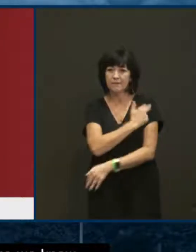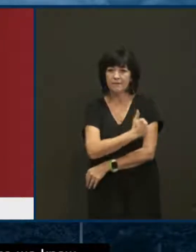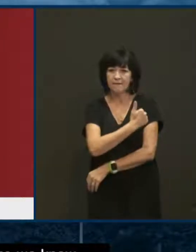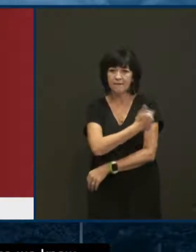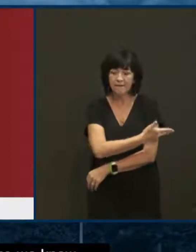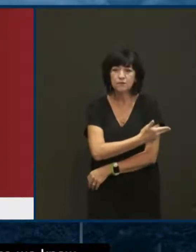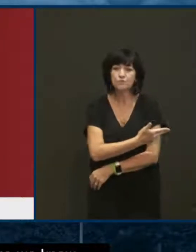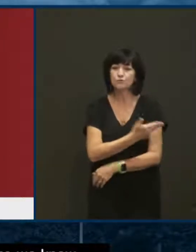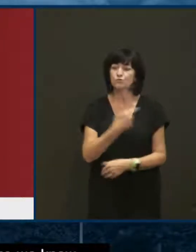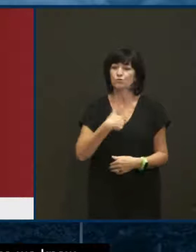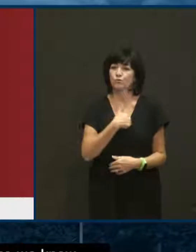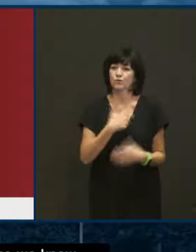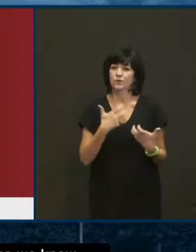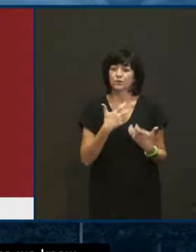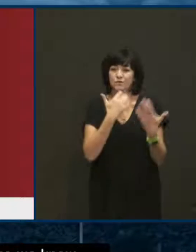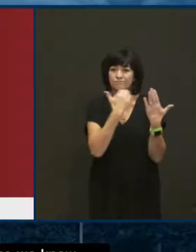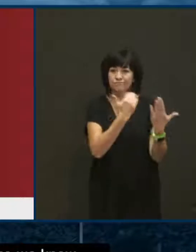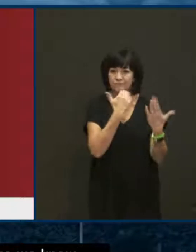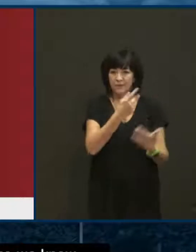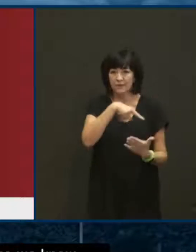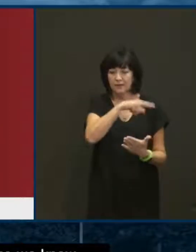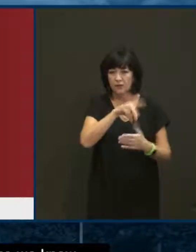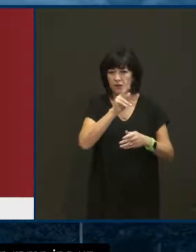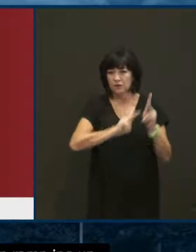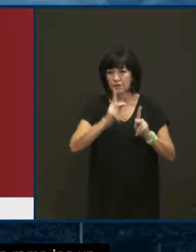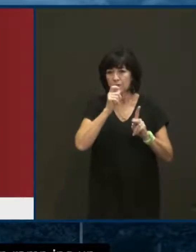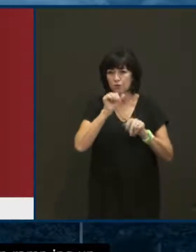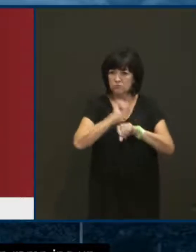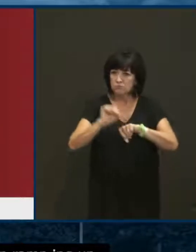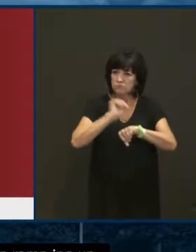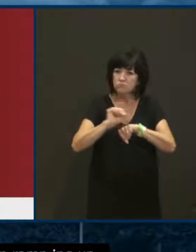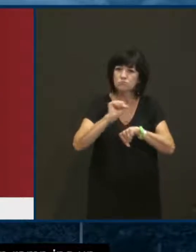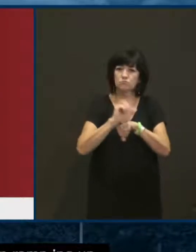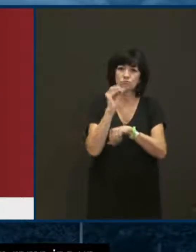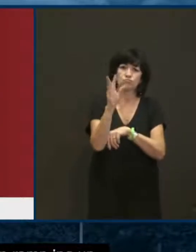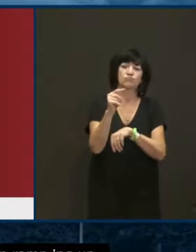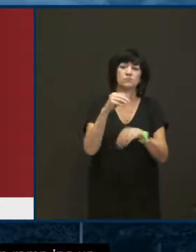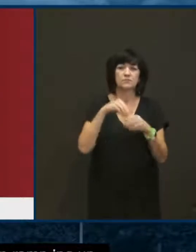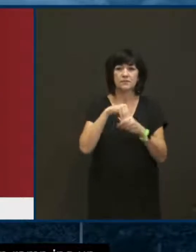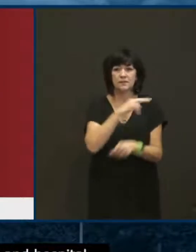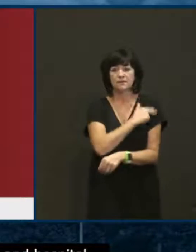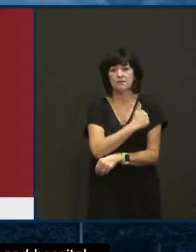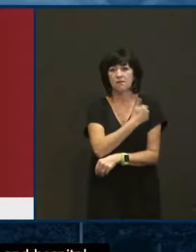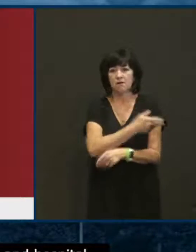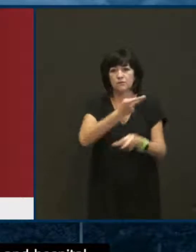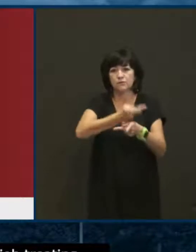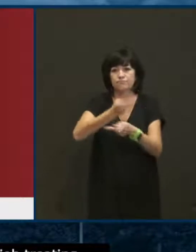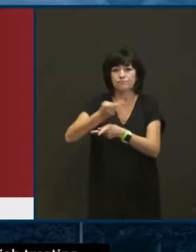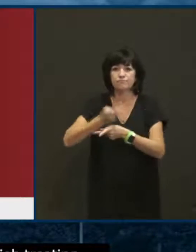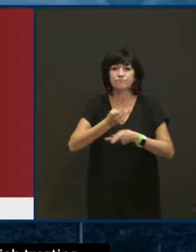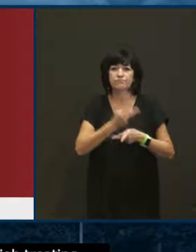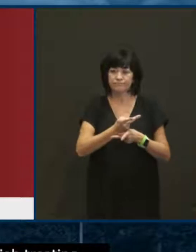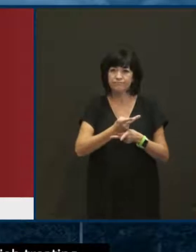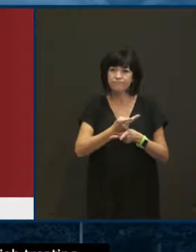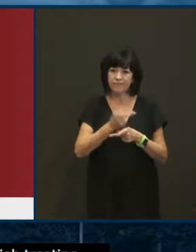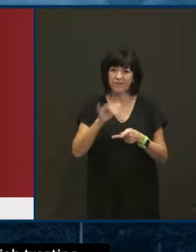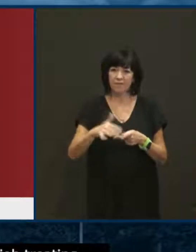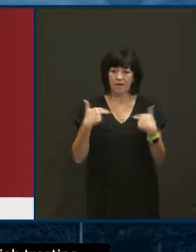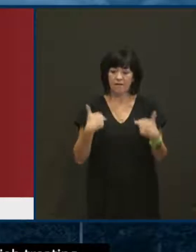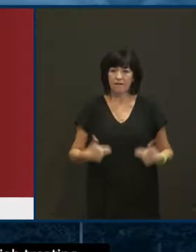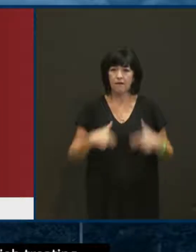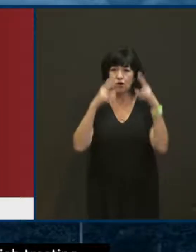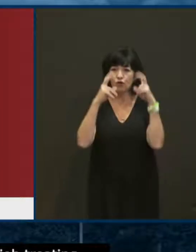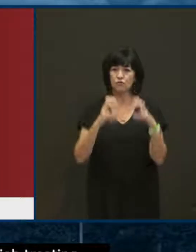are again ramping up and doing an excellent job treating people that have acute problems of COVID-19 in